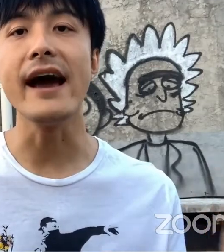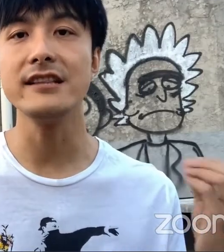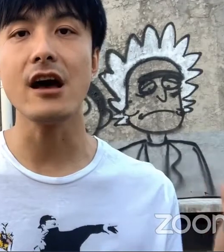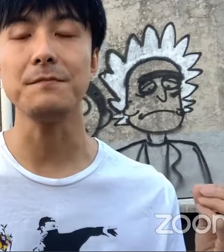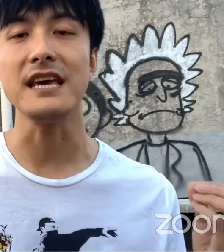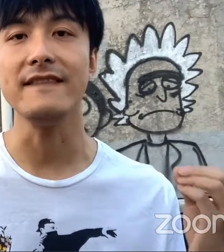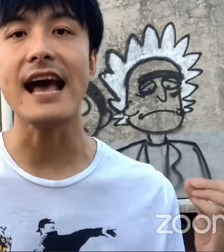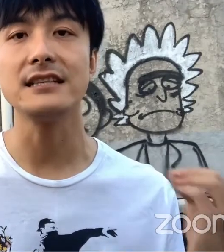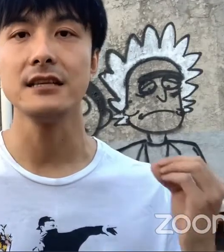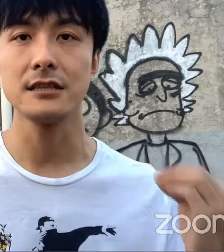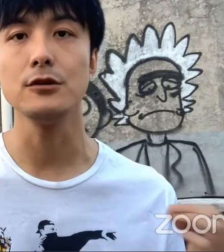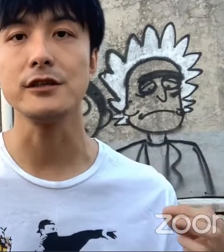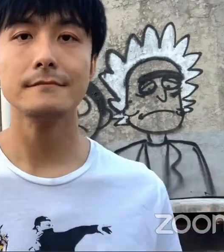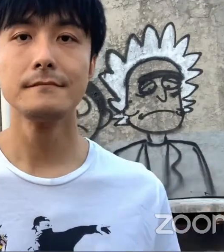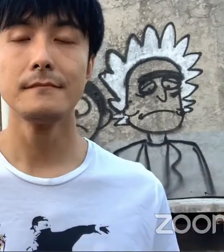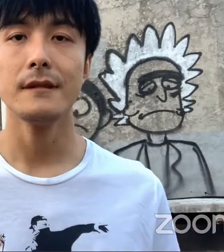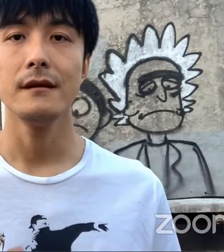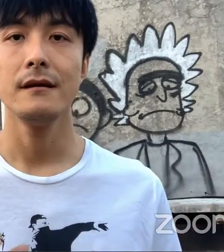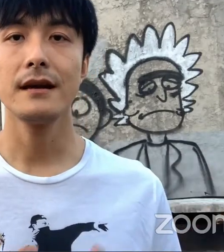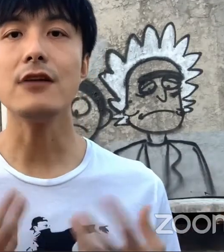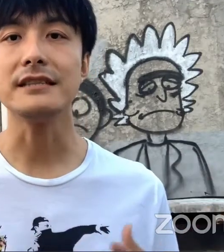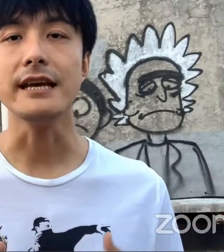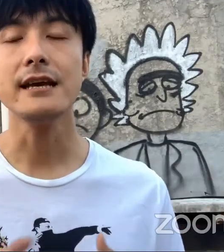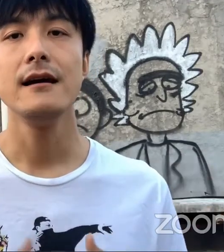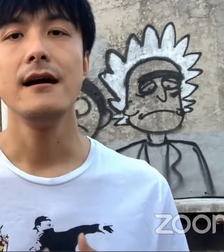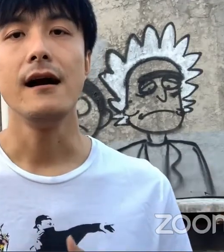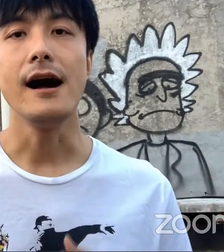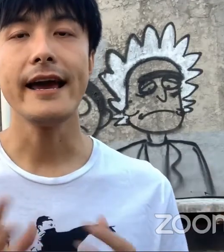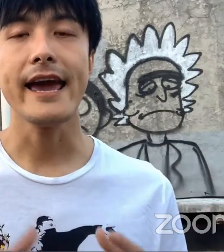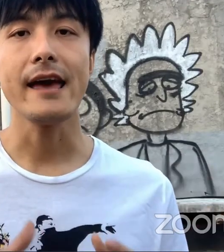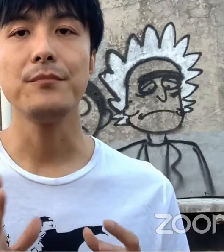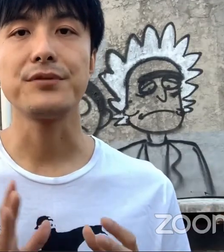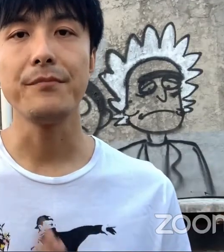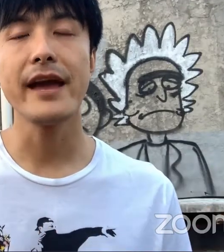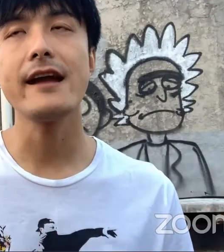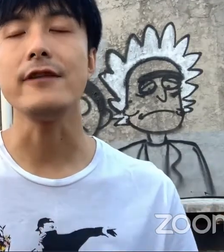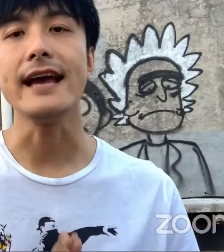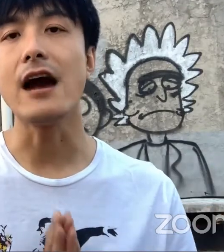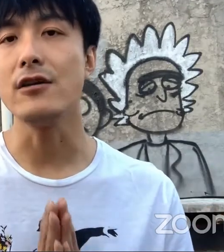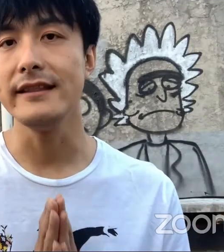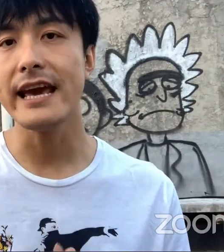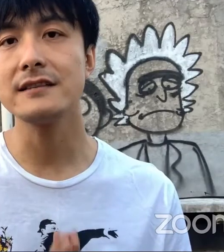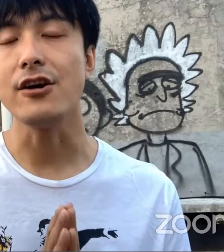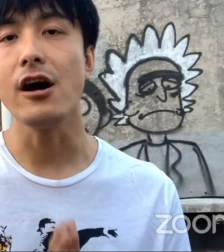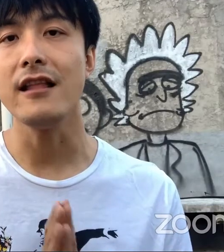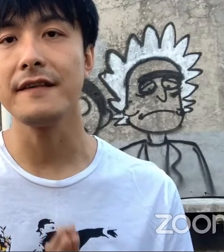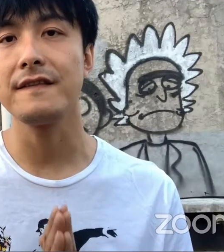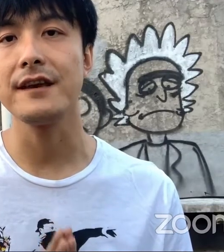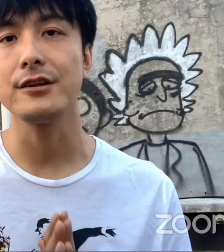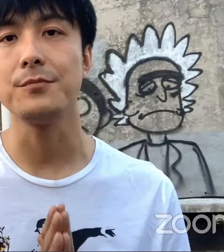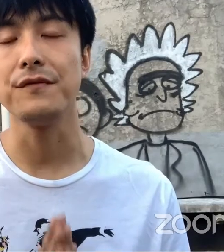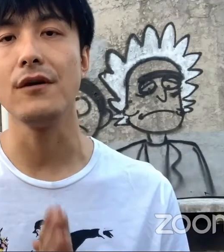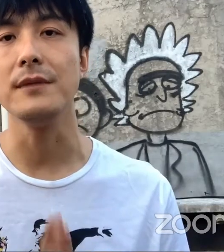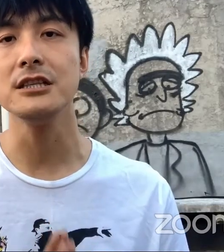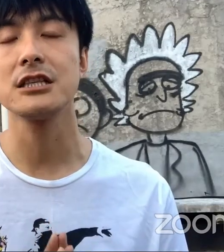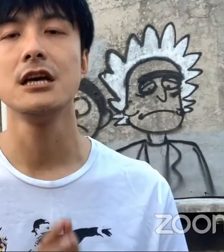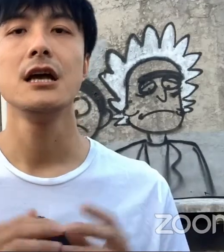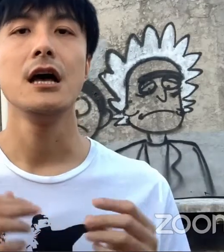might not be that solution. Currently, I am preparing our next online theater